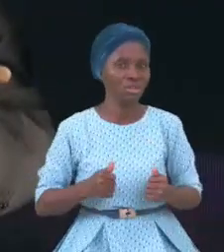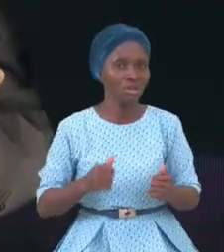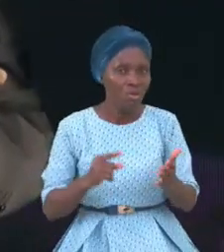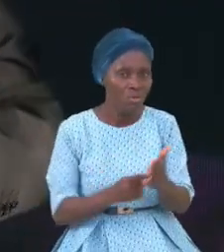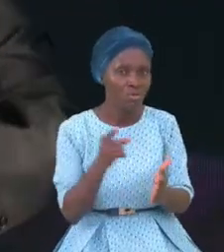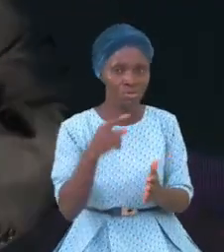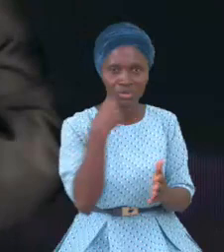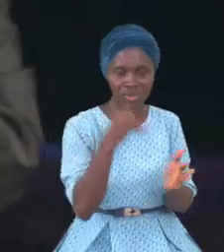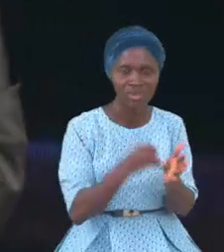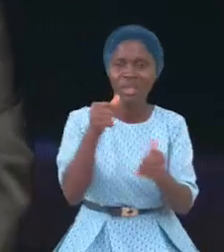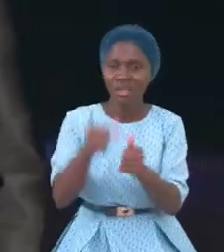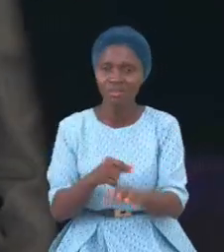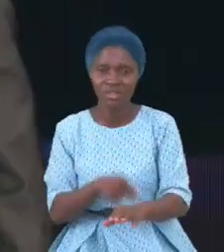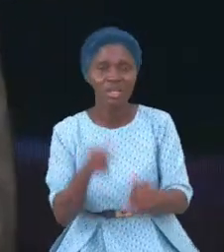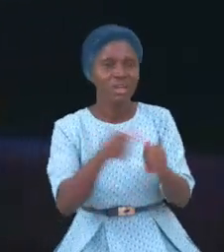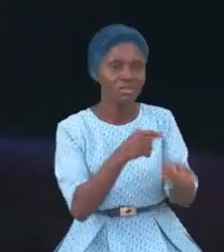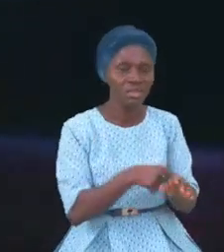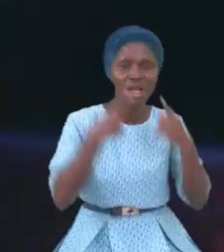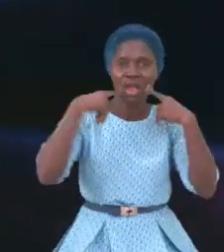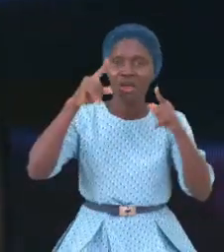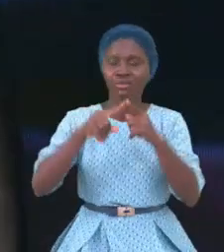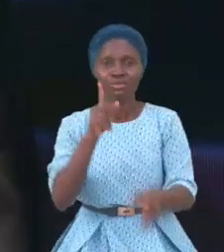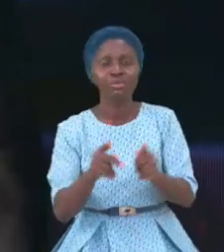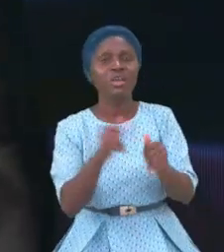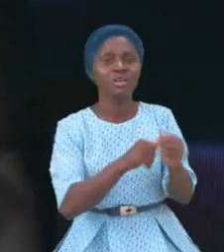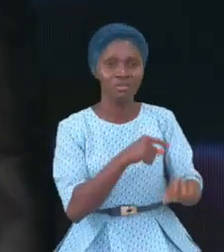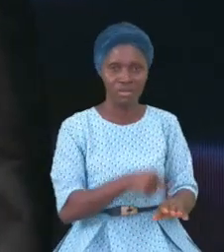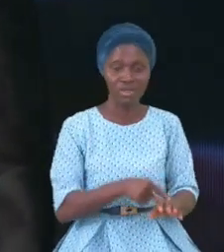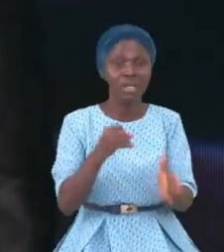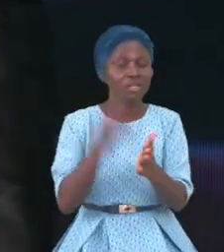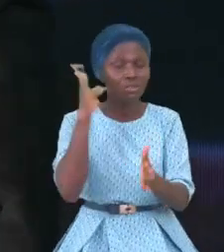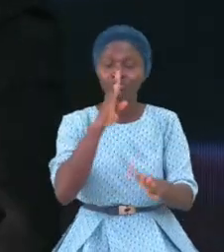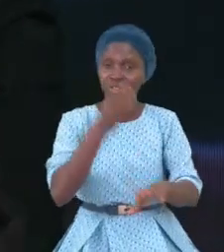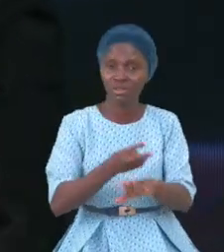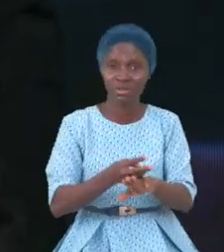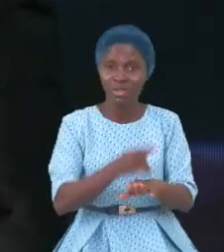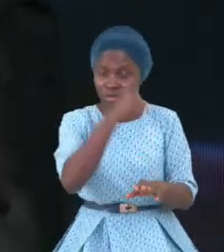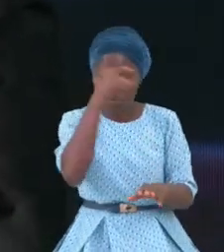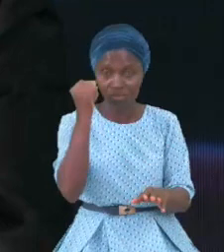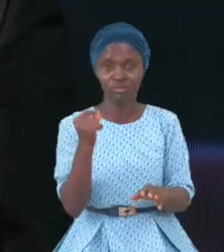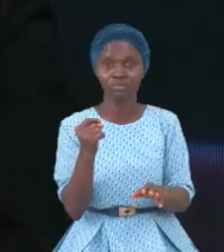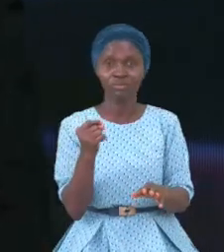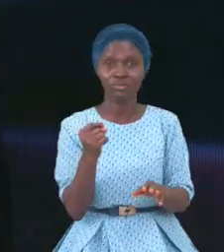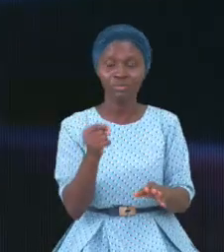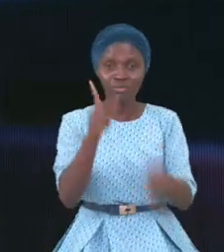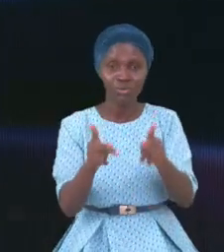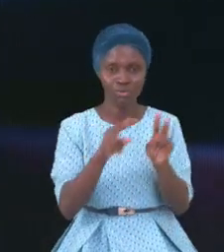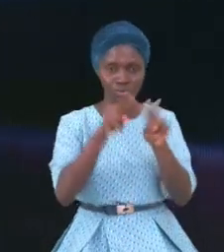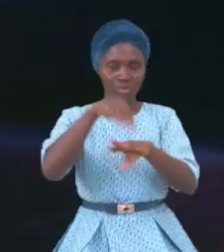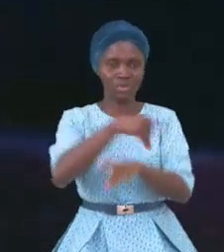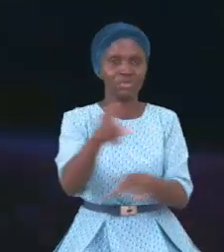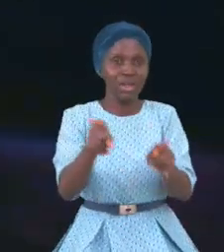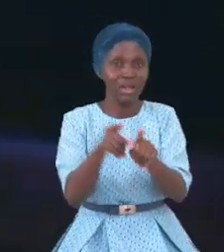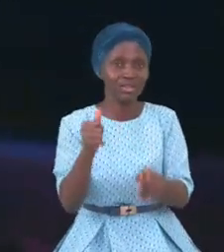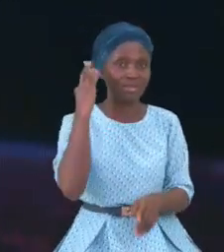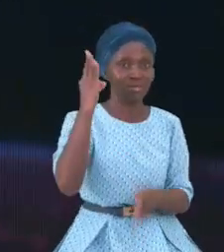the people every time, it will be difficult for you, because everybody looks at you now. That's a pastor, that's a preacher, that's an